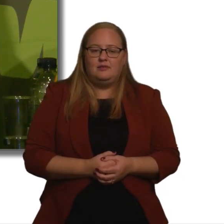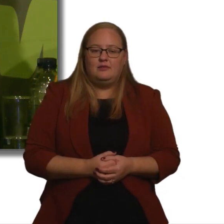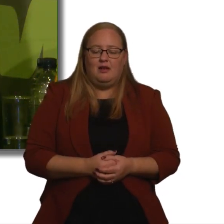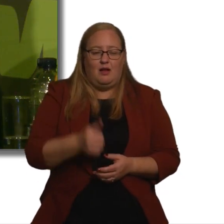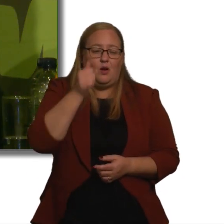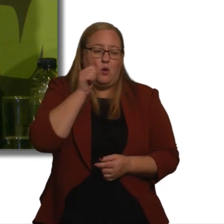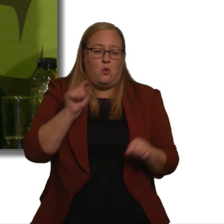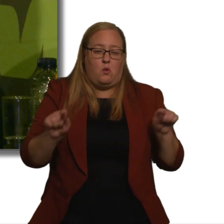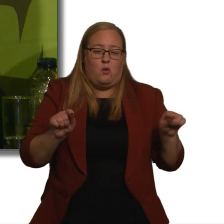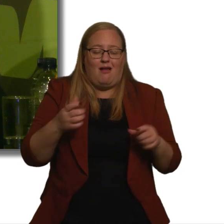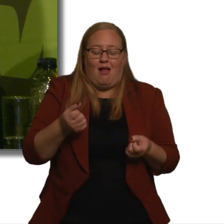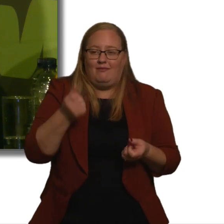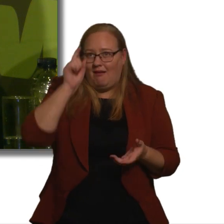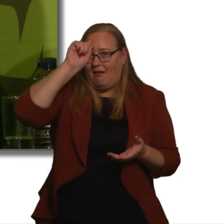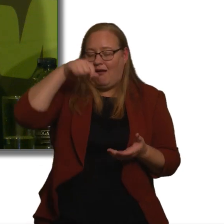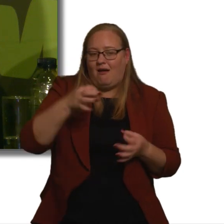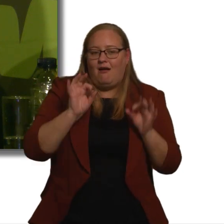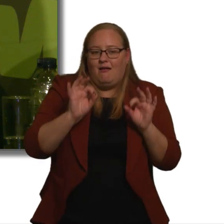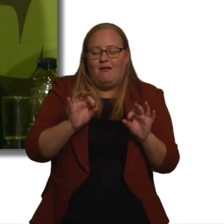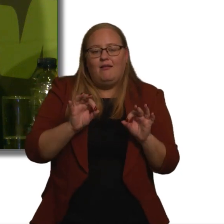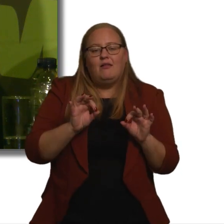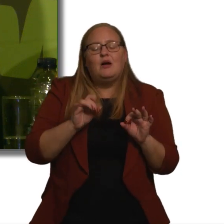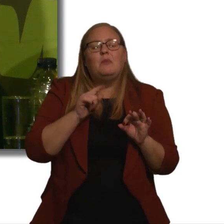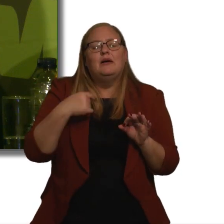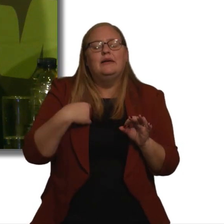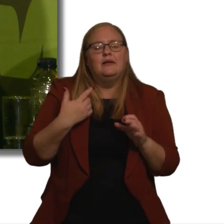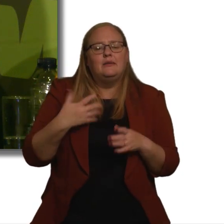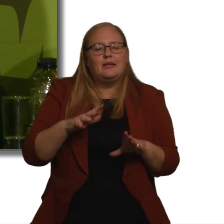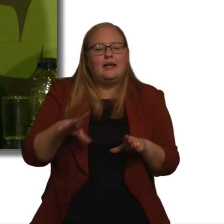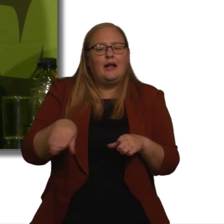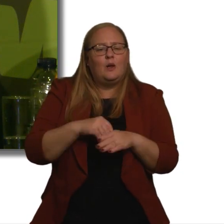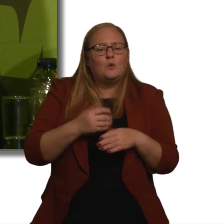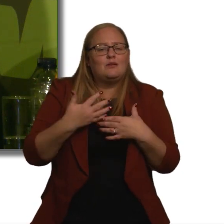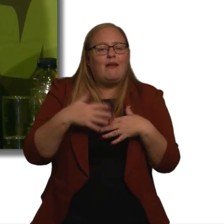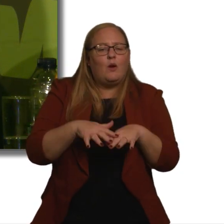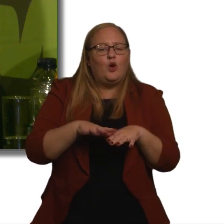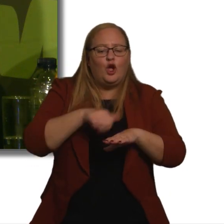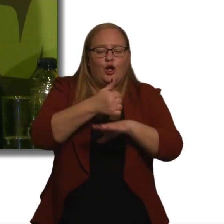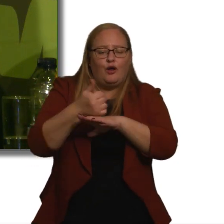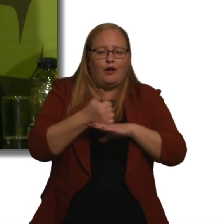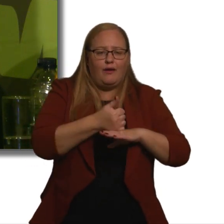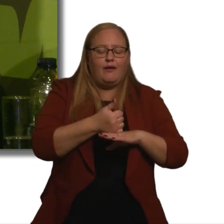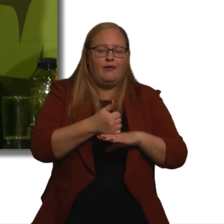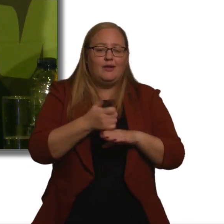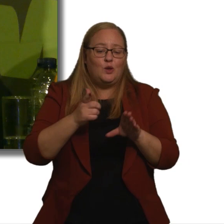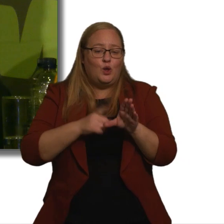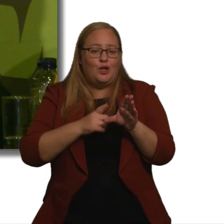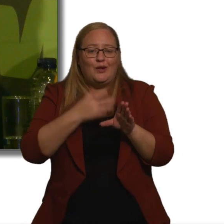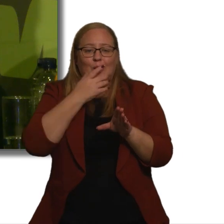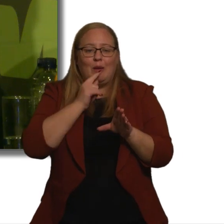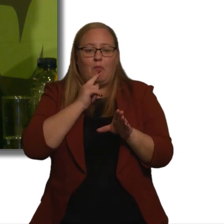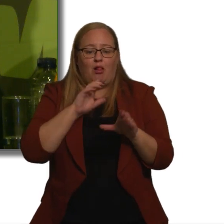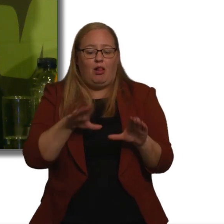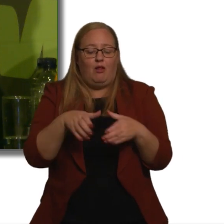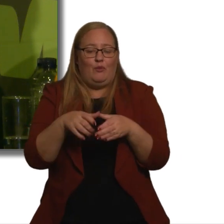great ideas about this as well, is we have introduced a number of inclusion networks across the society, and young people is one